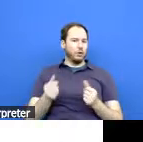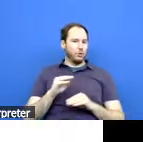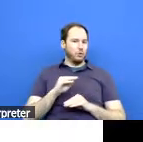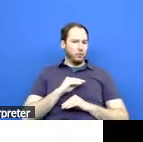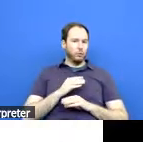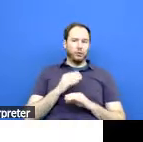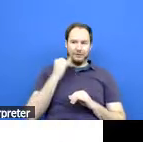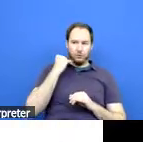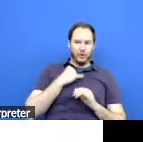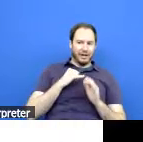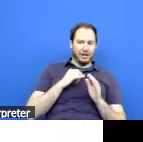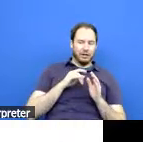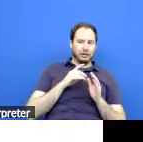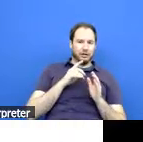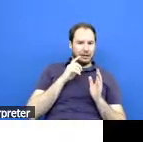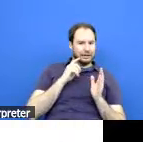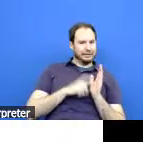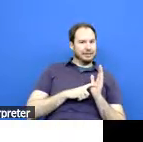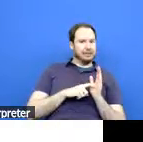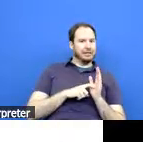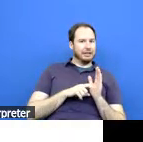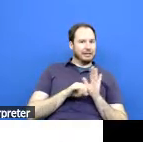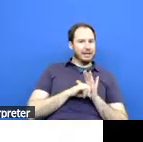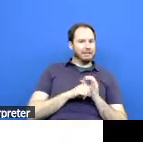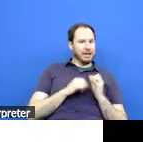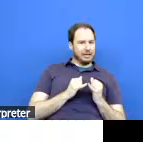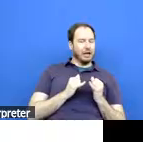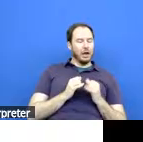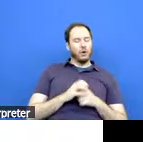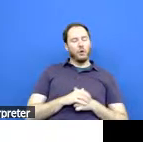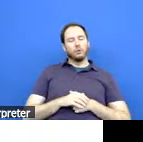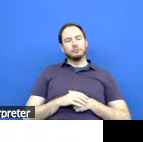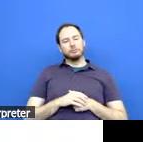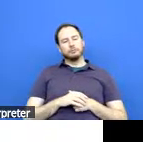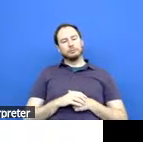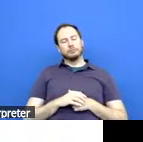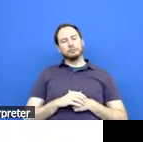we identify it as a potential adverse impact.